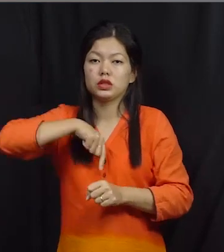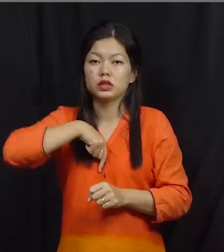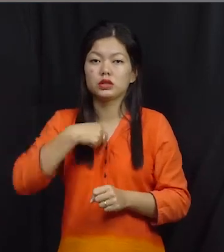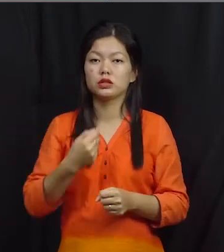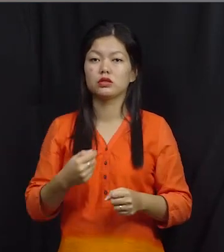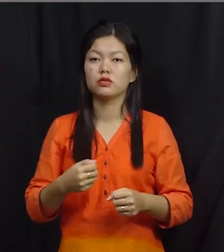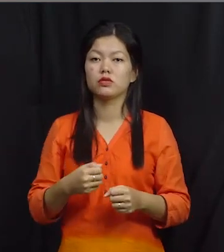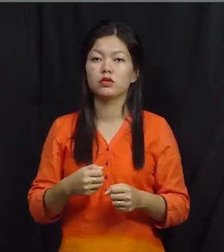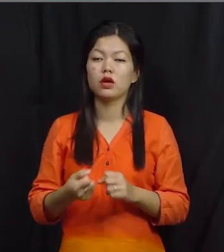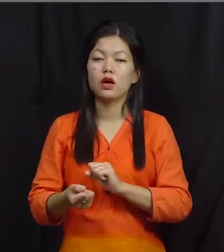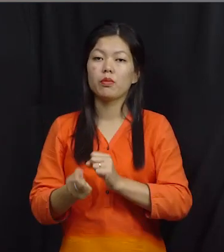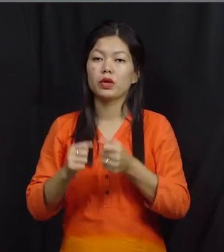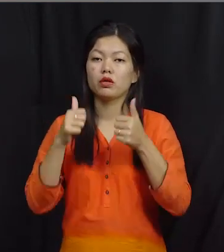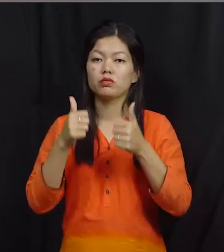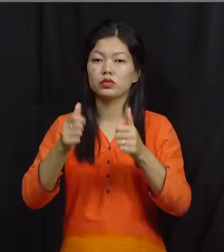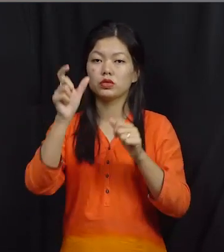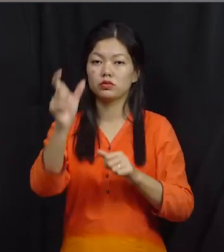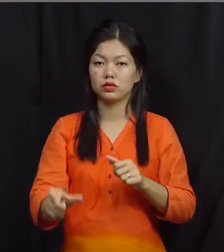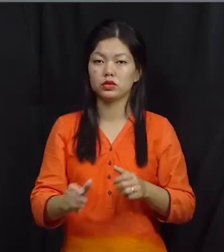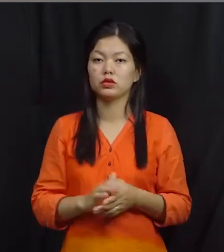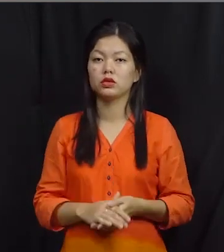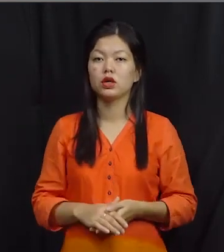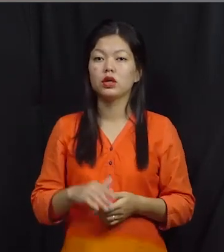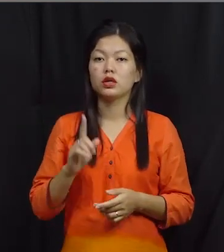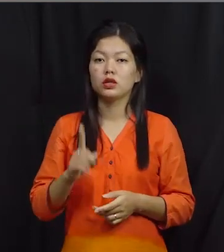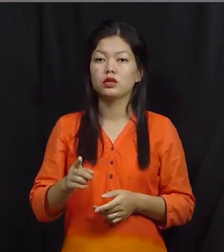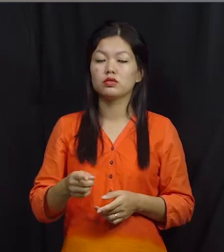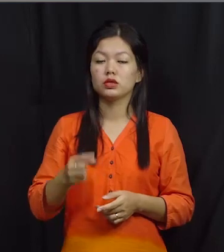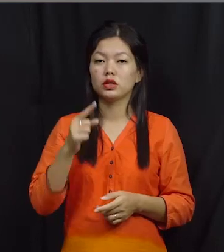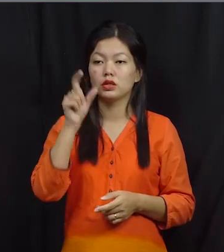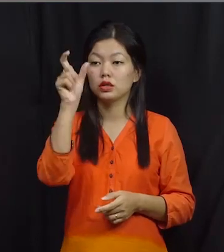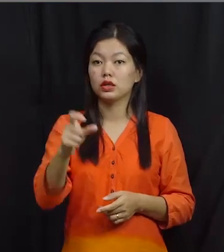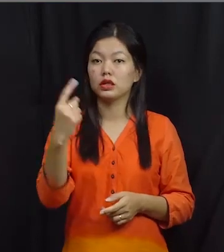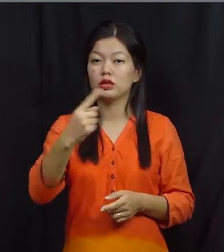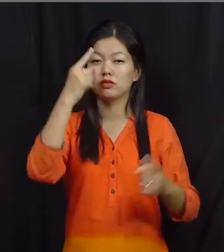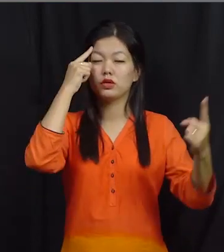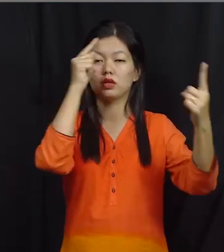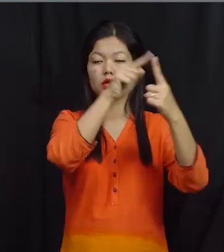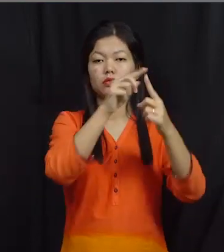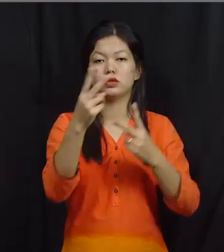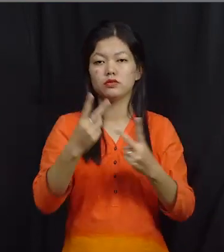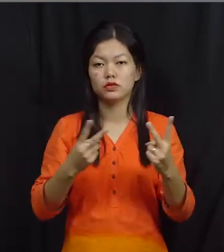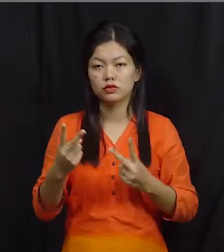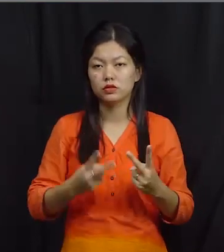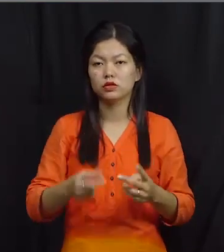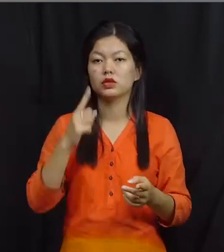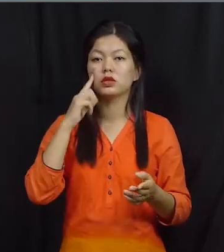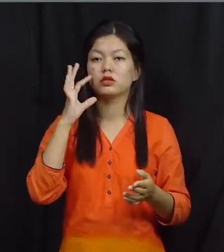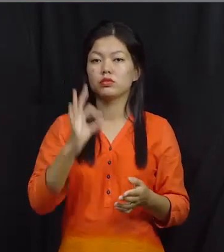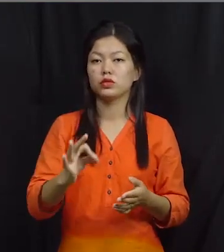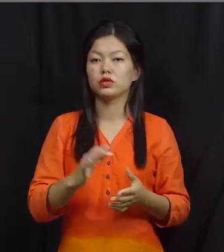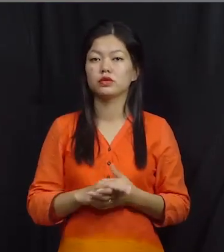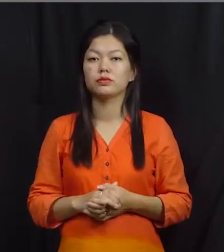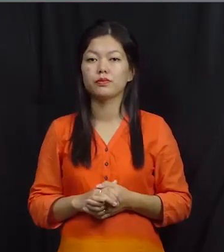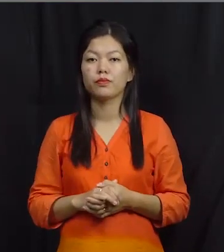it? So that is why the individual aim is important. Okay, the second one is solve problems. So